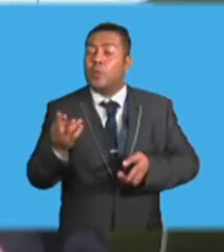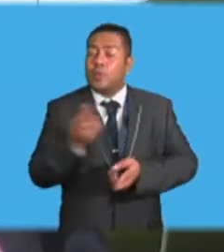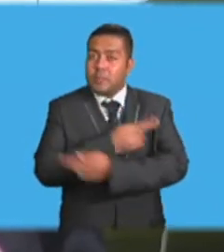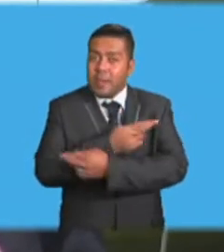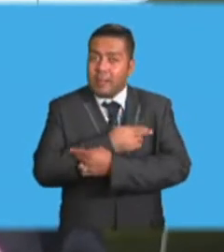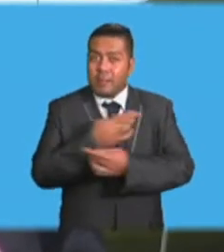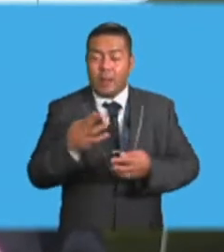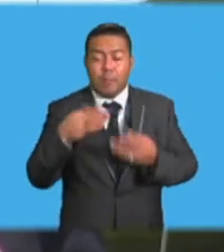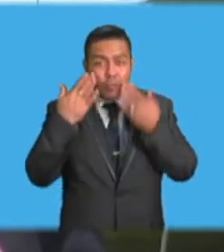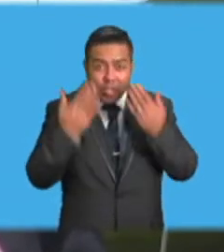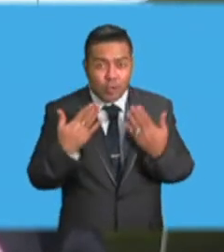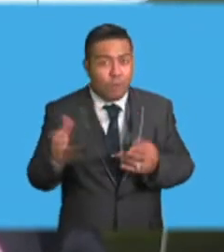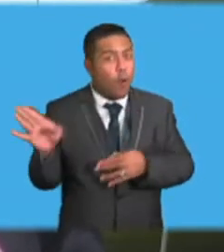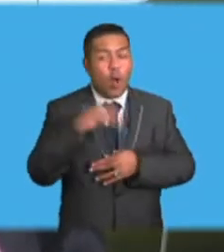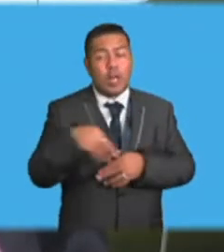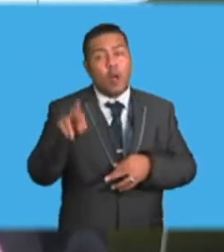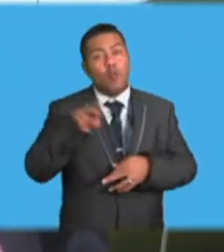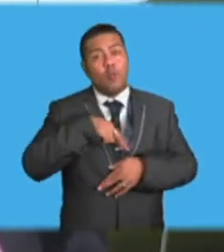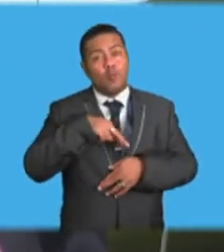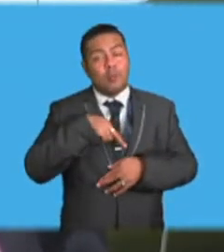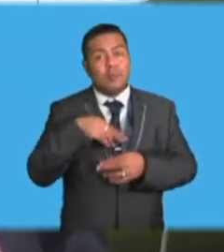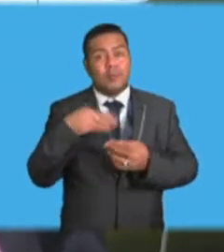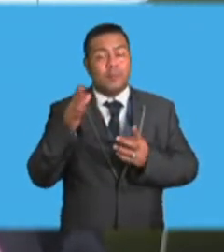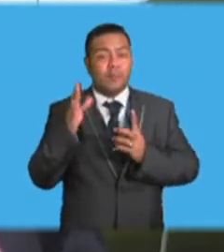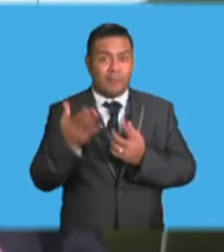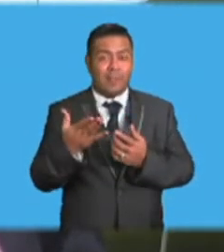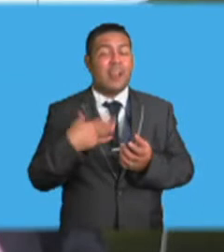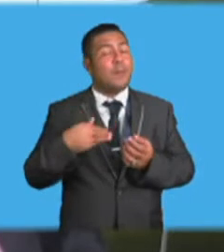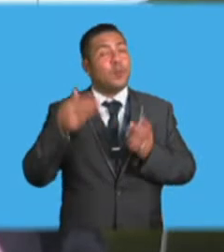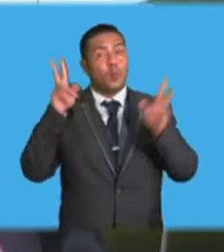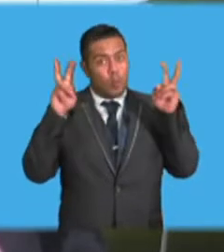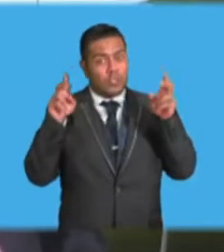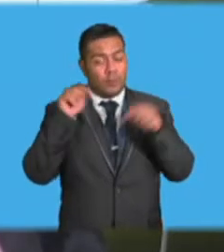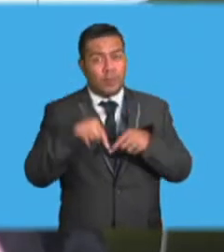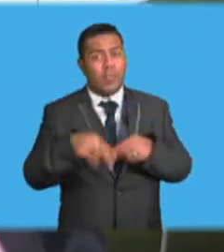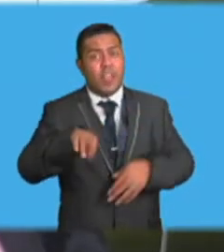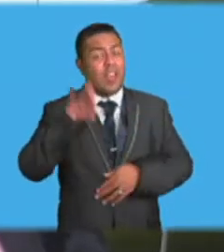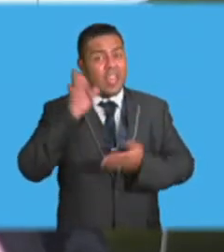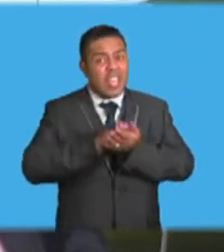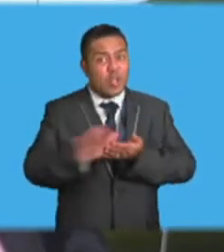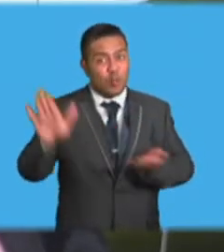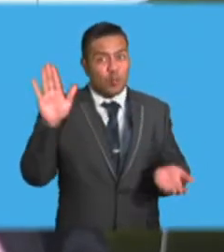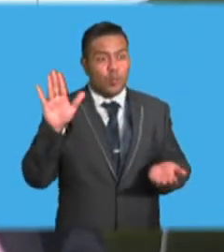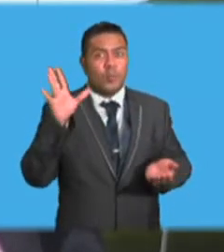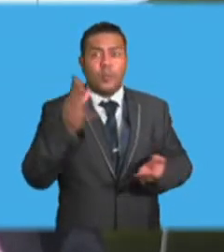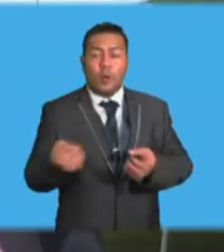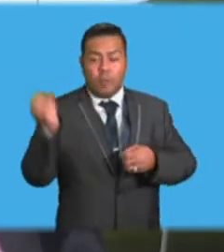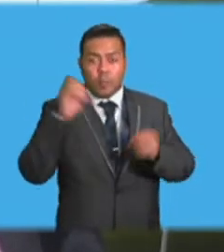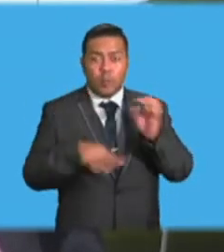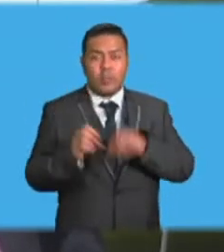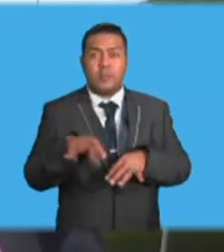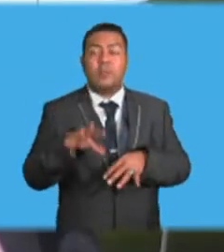and cultures." In early 1992, this is what I'm quoting from him, "the Hindus were publicly accused of polluting